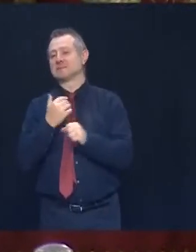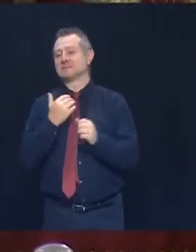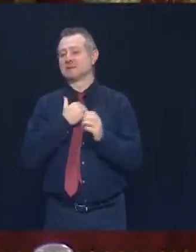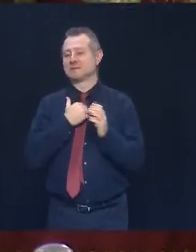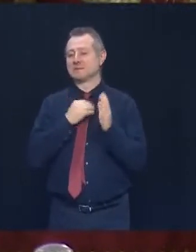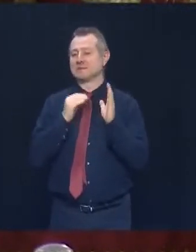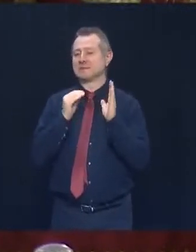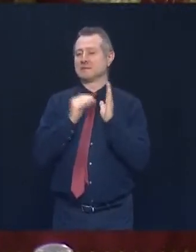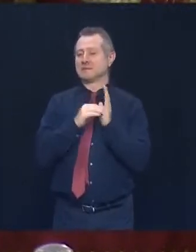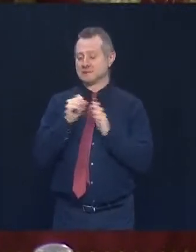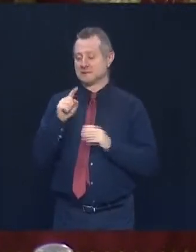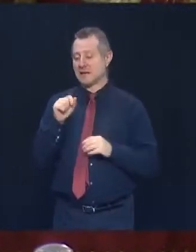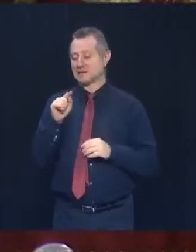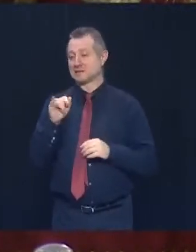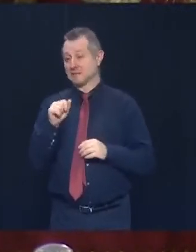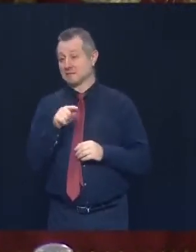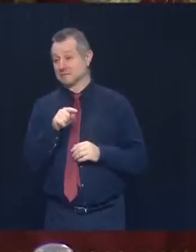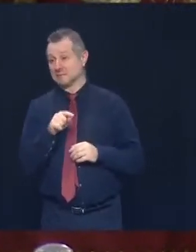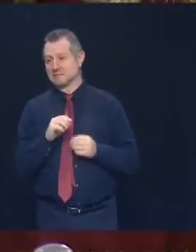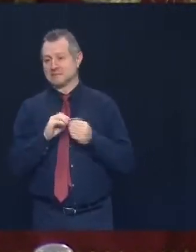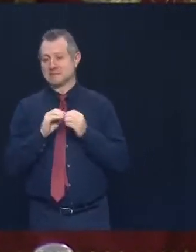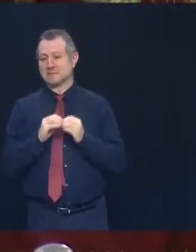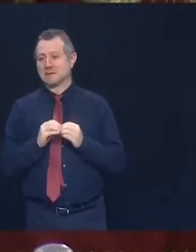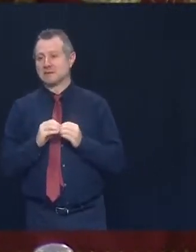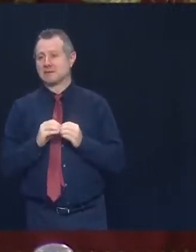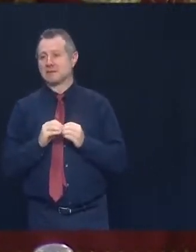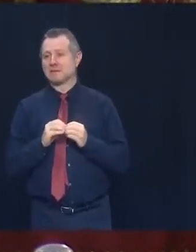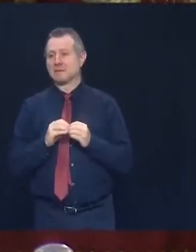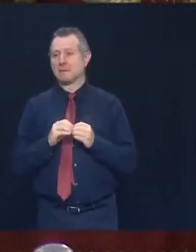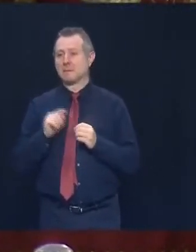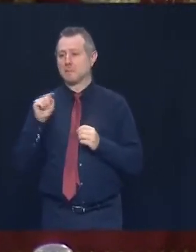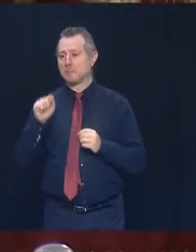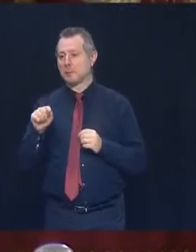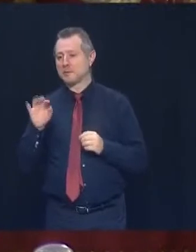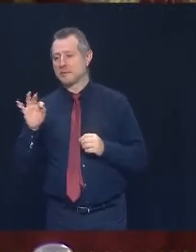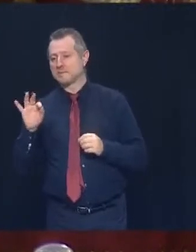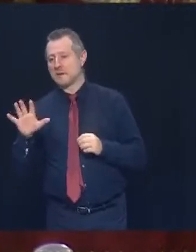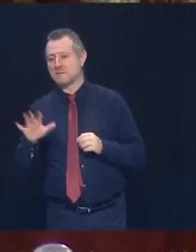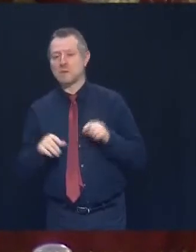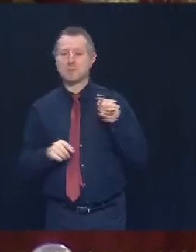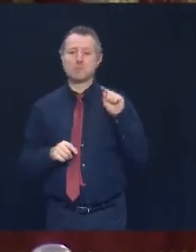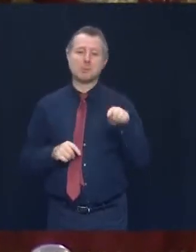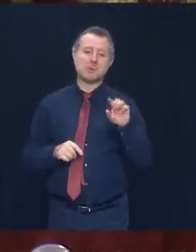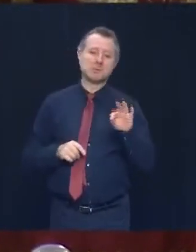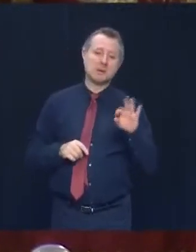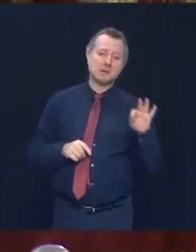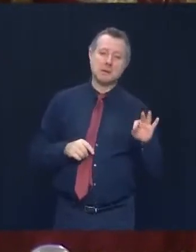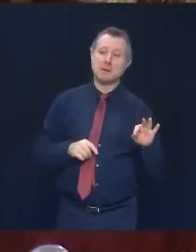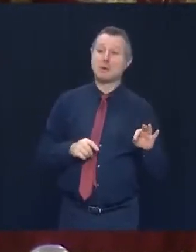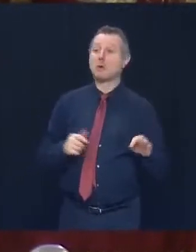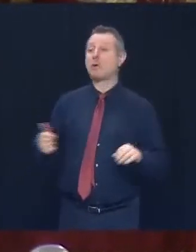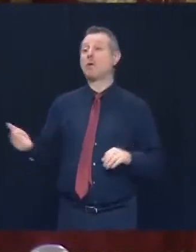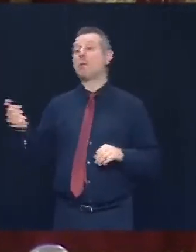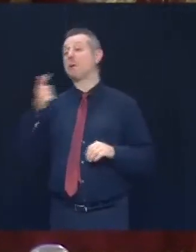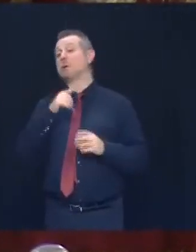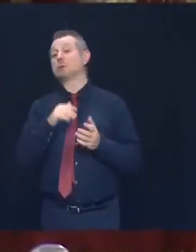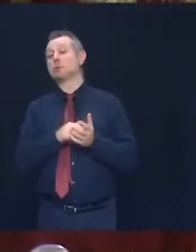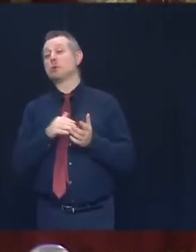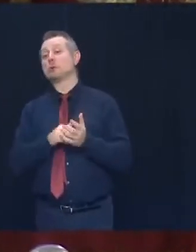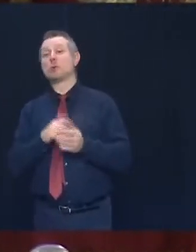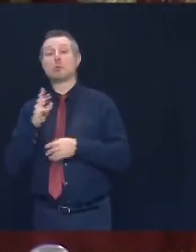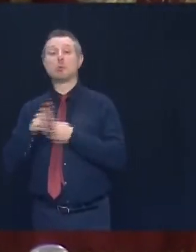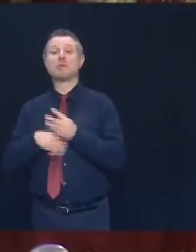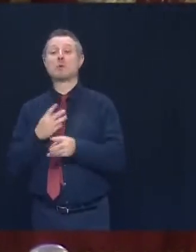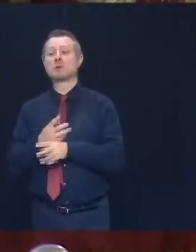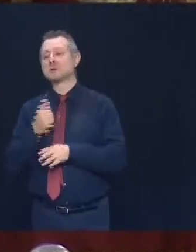between 0.95 and 0.99. And every doctor, scientist in the world will tell you, you want to be below 1%. So despite the fact that